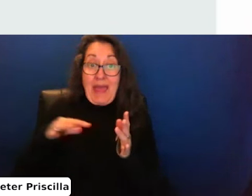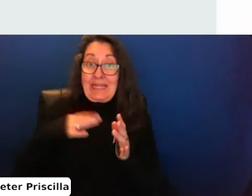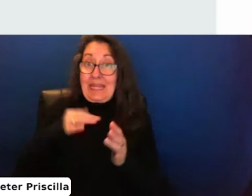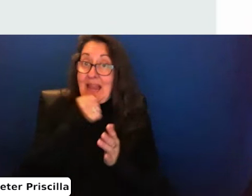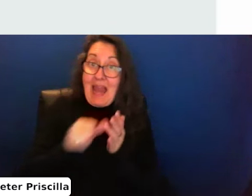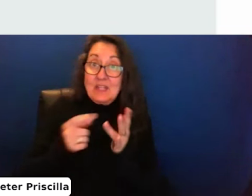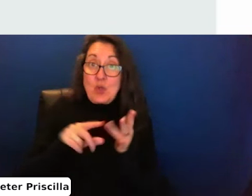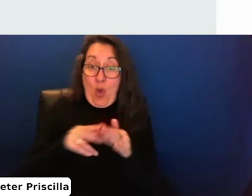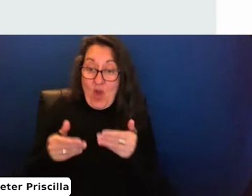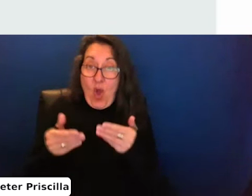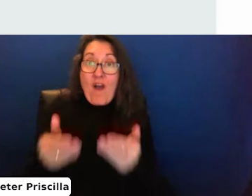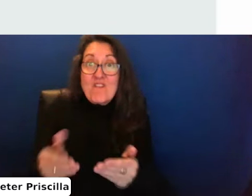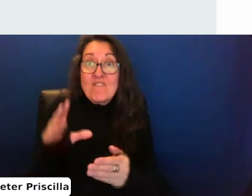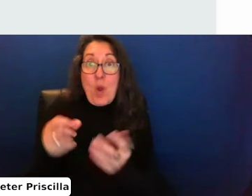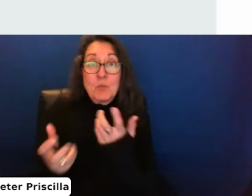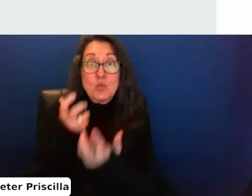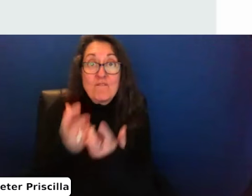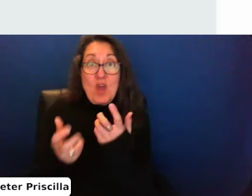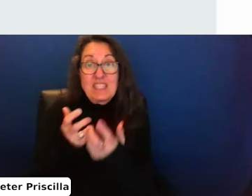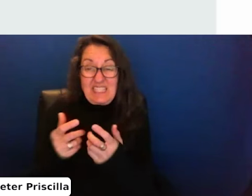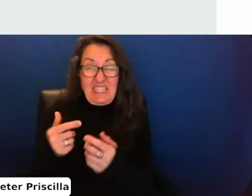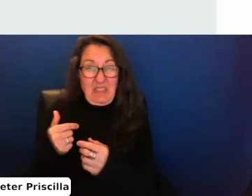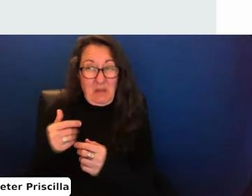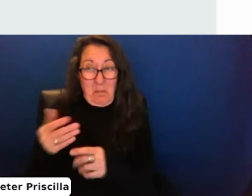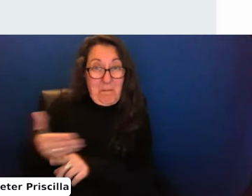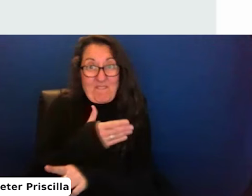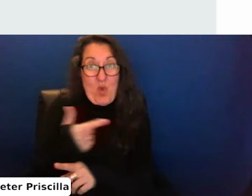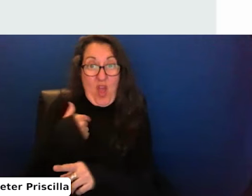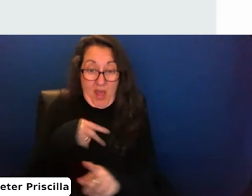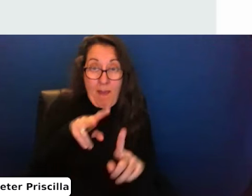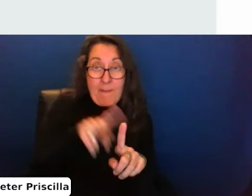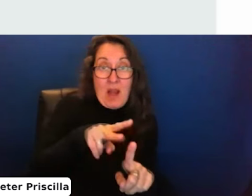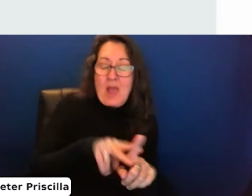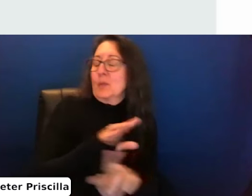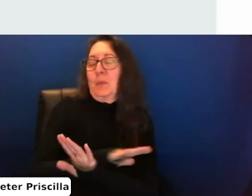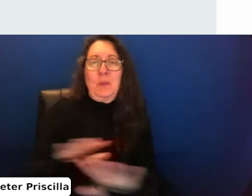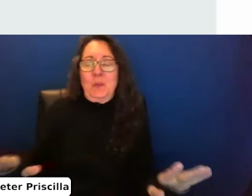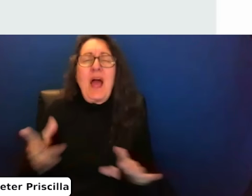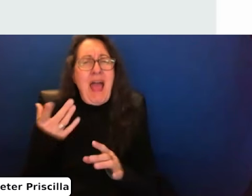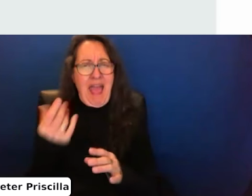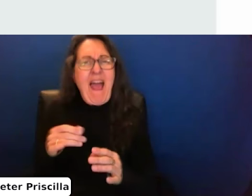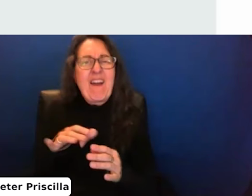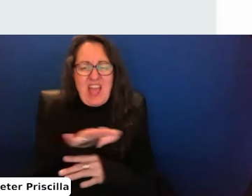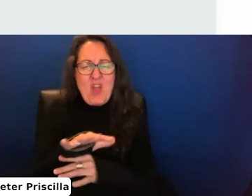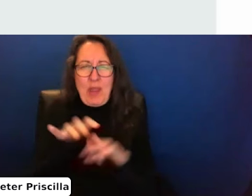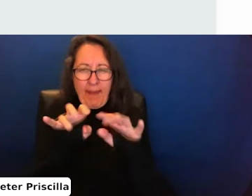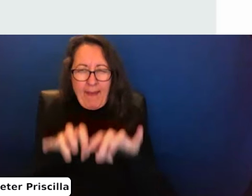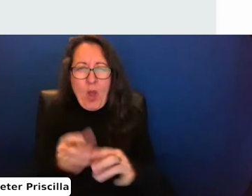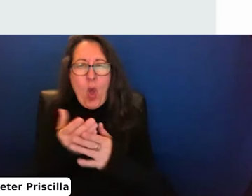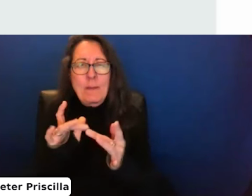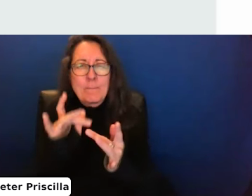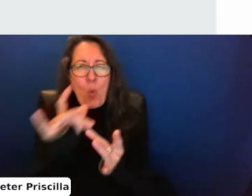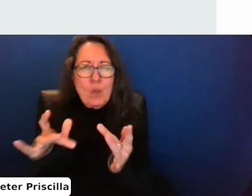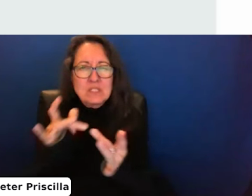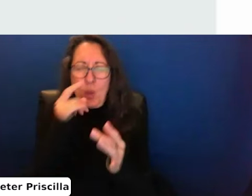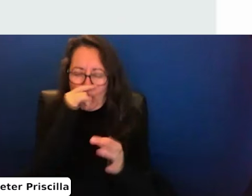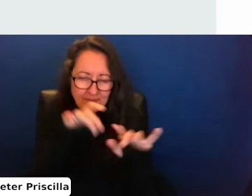program. You will find that there is space for it on the portal, and you're welcome to submit it as part of your application.